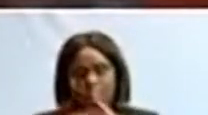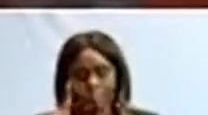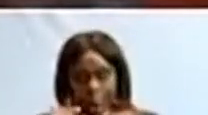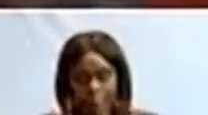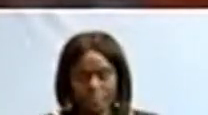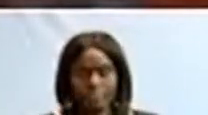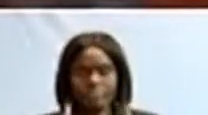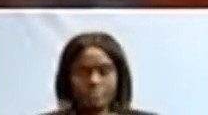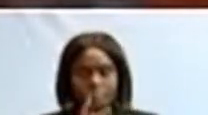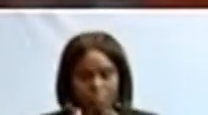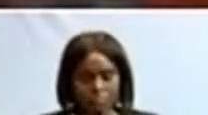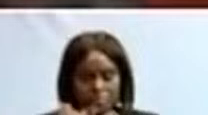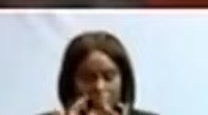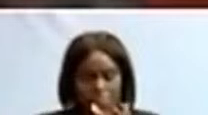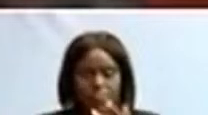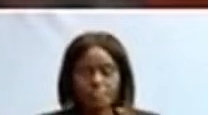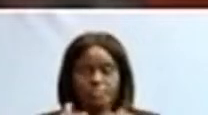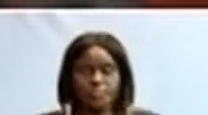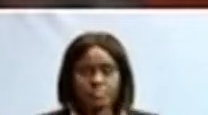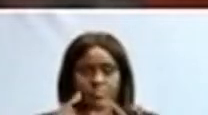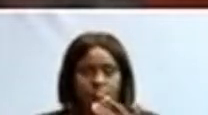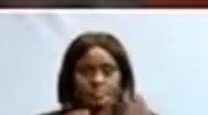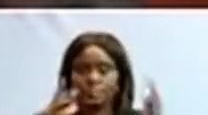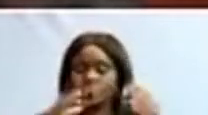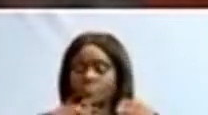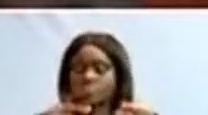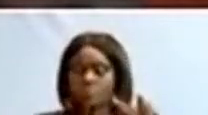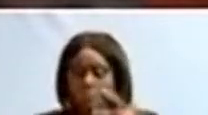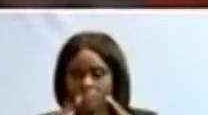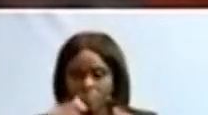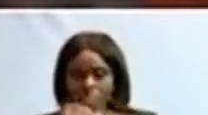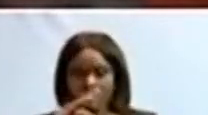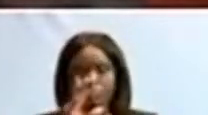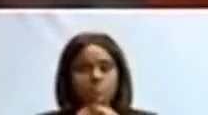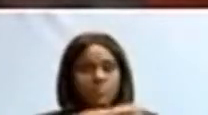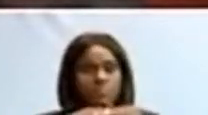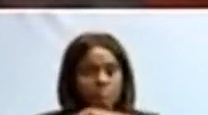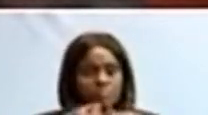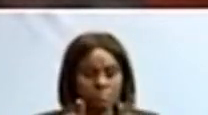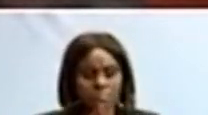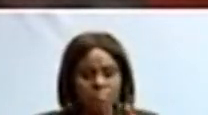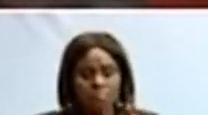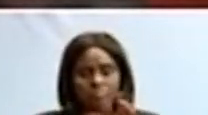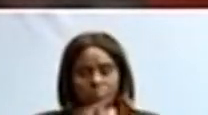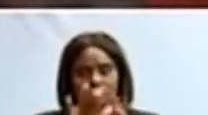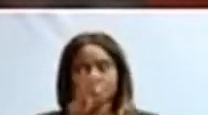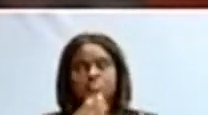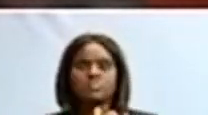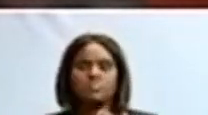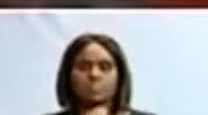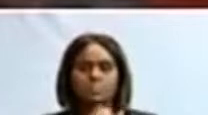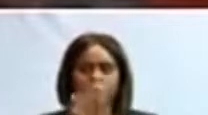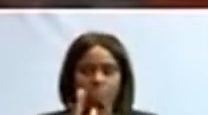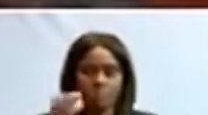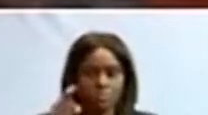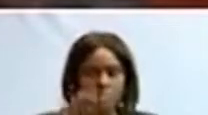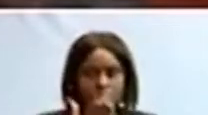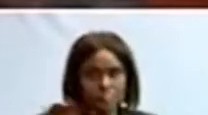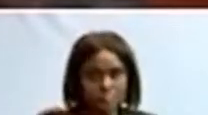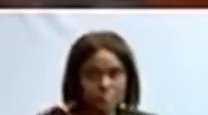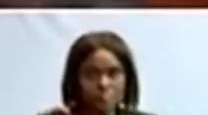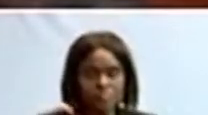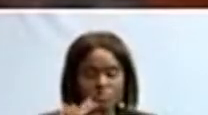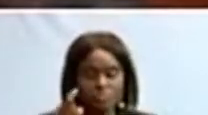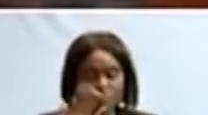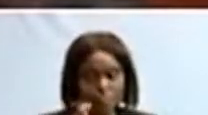However, there was a duplication of figures on the income part of